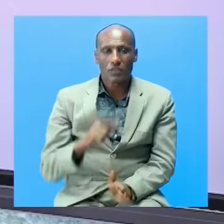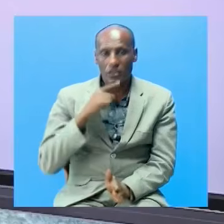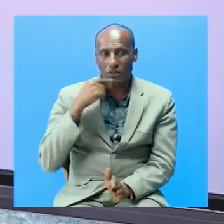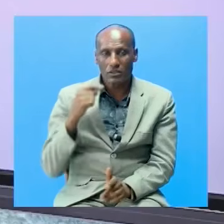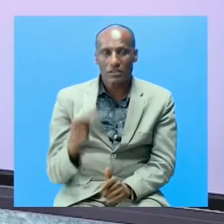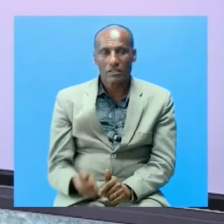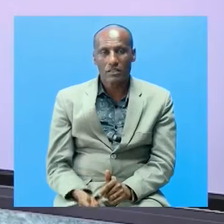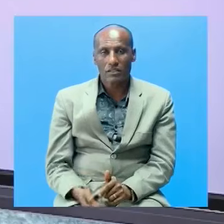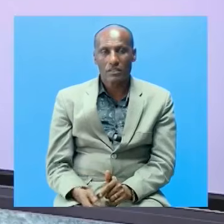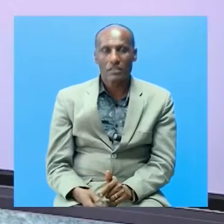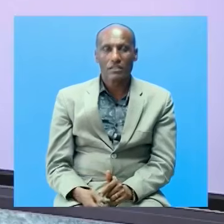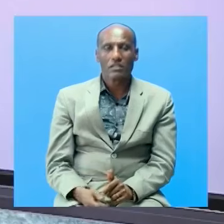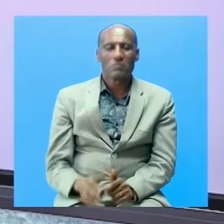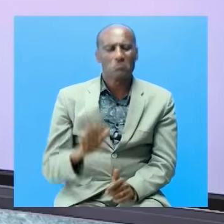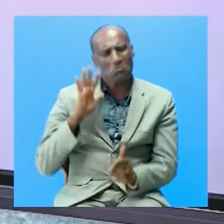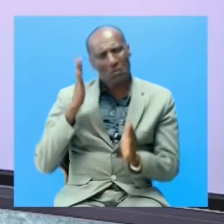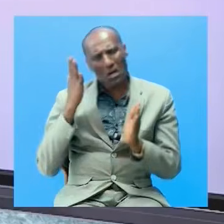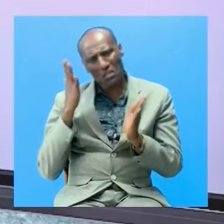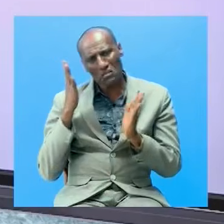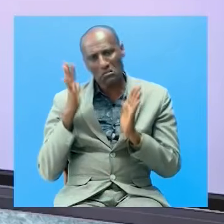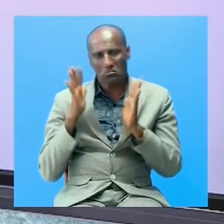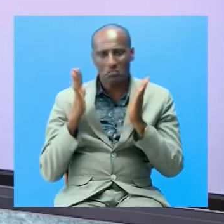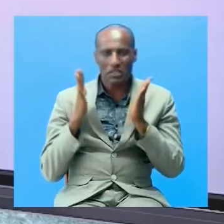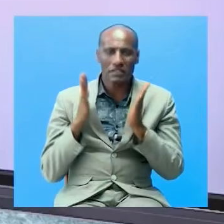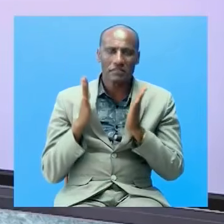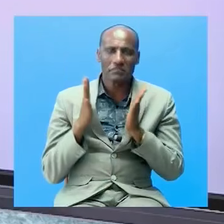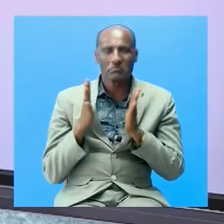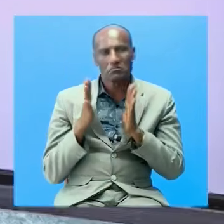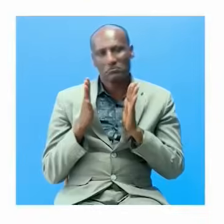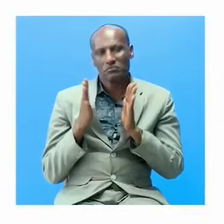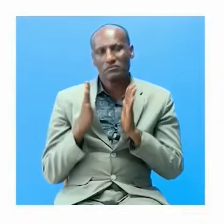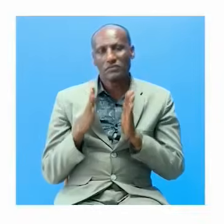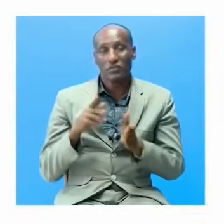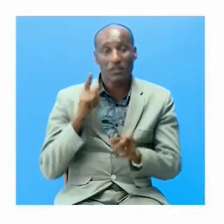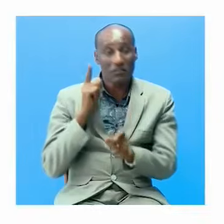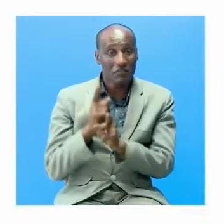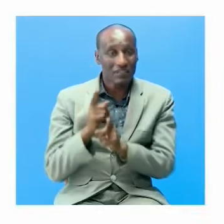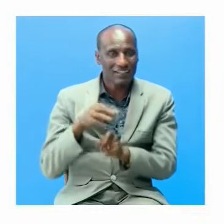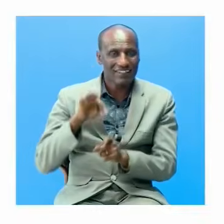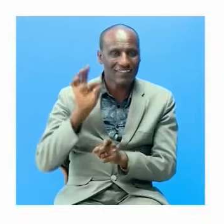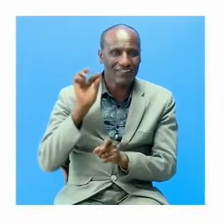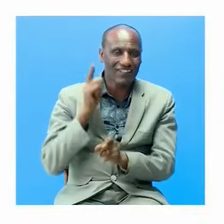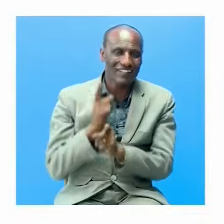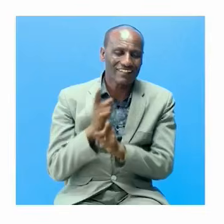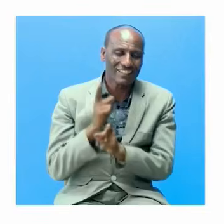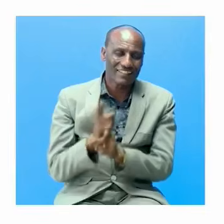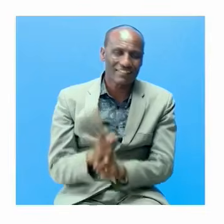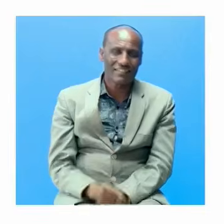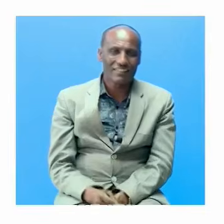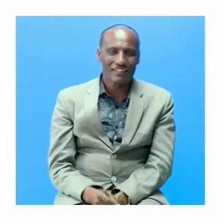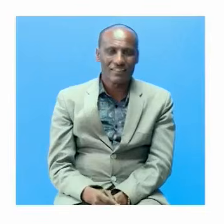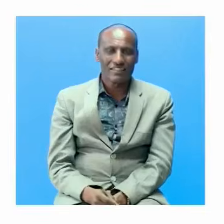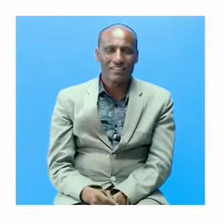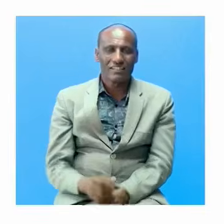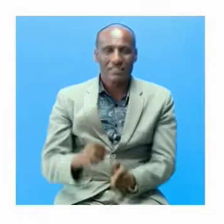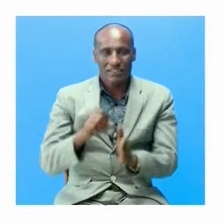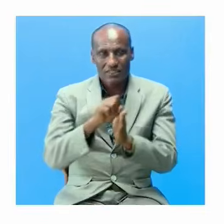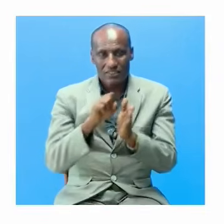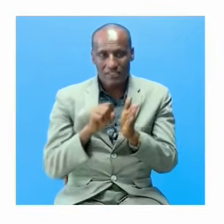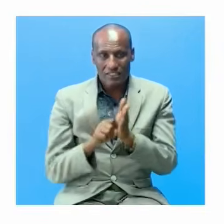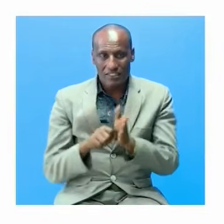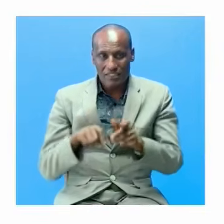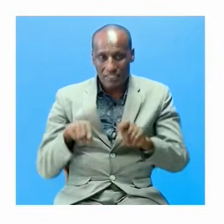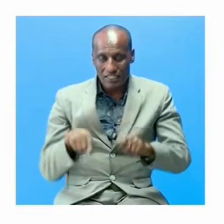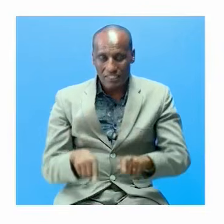40 degrees. Right? Yes? Perfect. So what do you say? If you say might, that means you